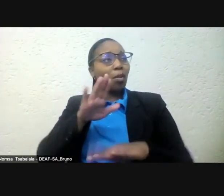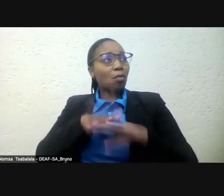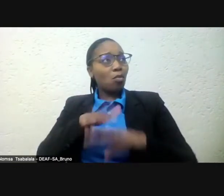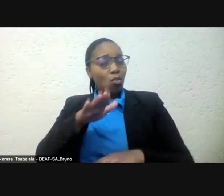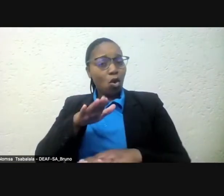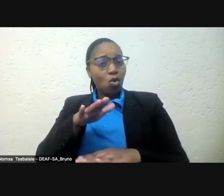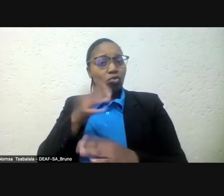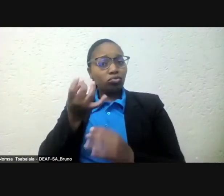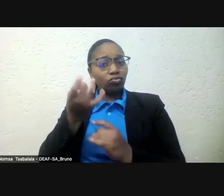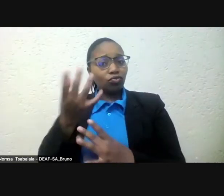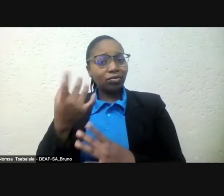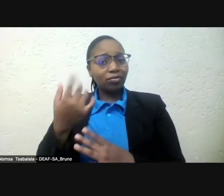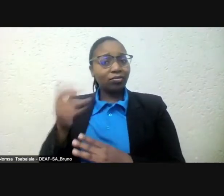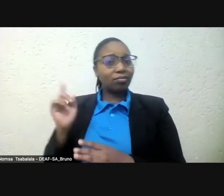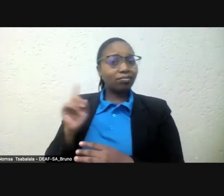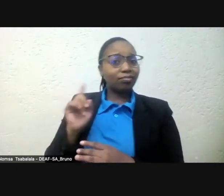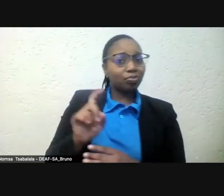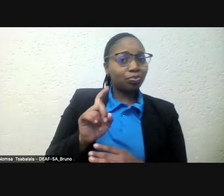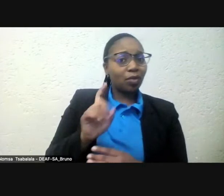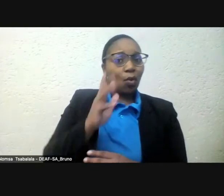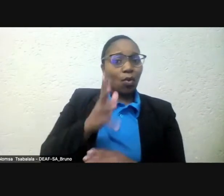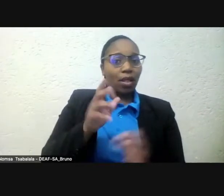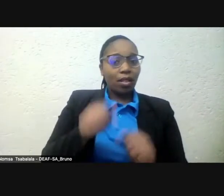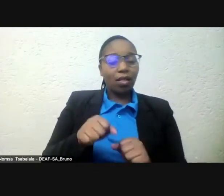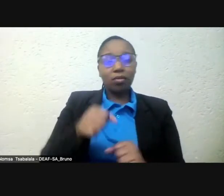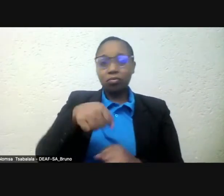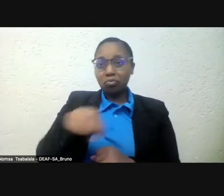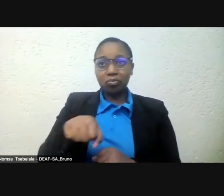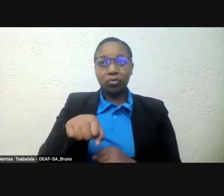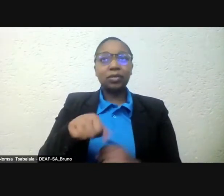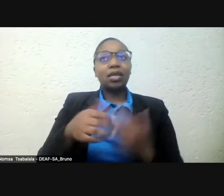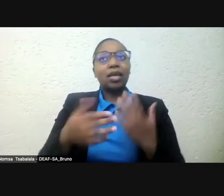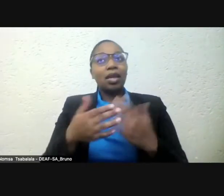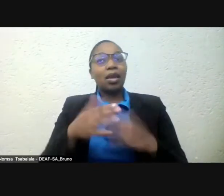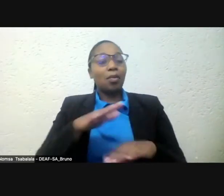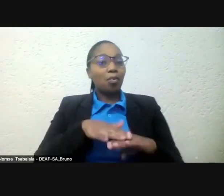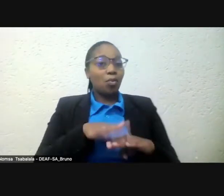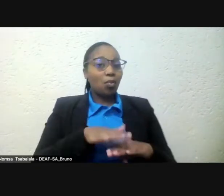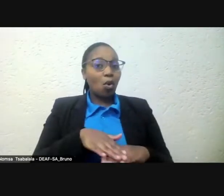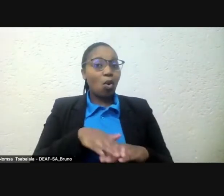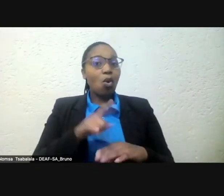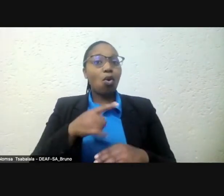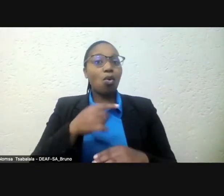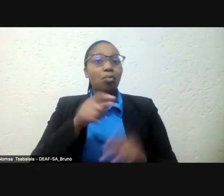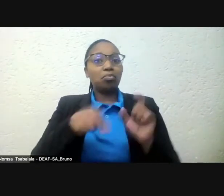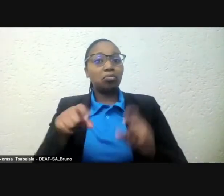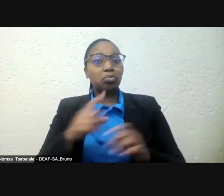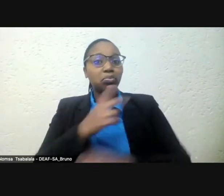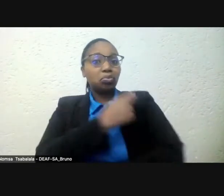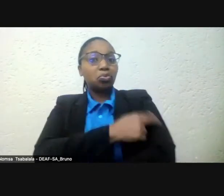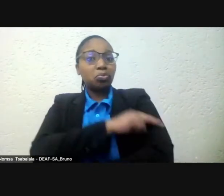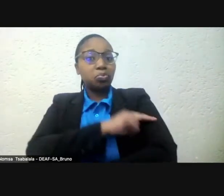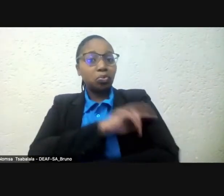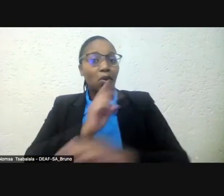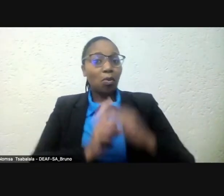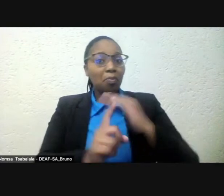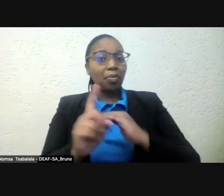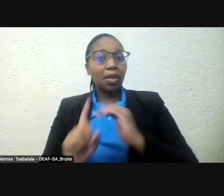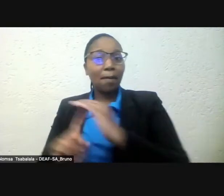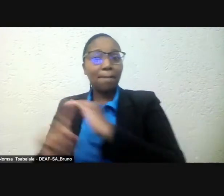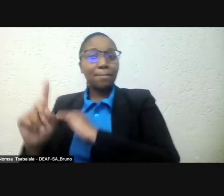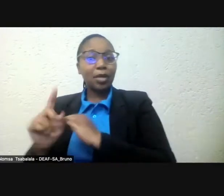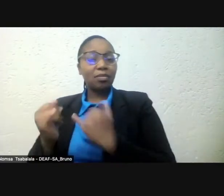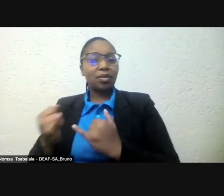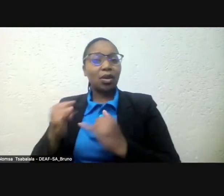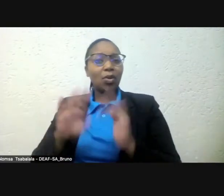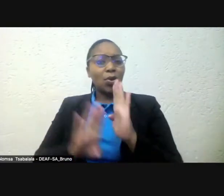coming? Another question, admissions are rising faster now than in previous waves. Are they up